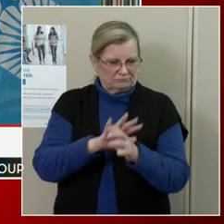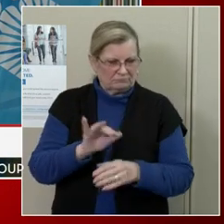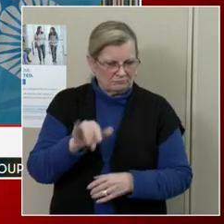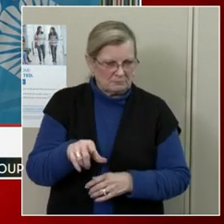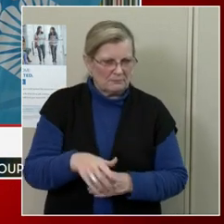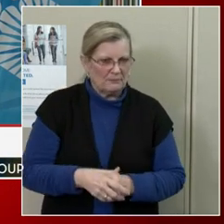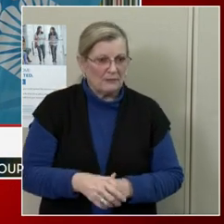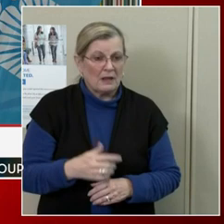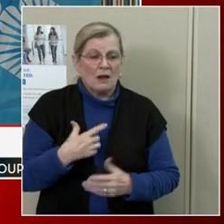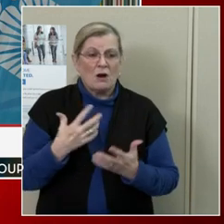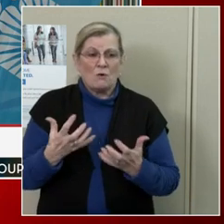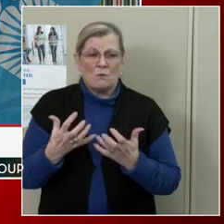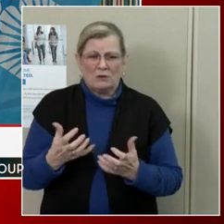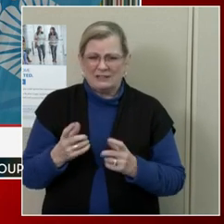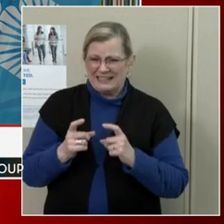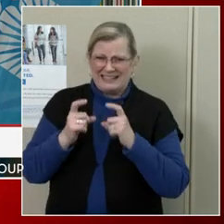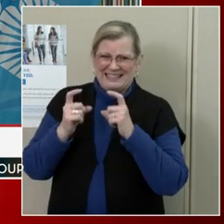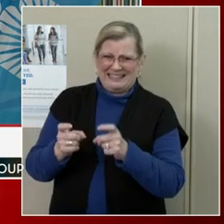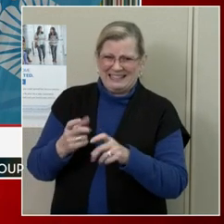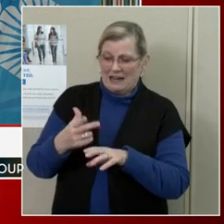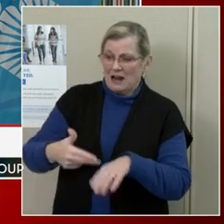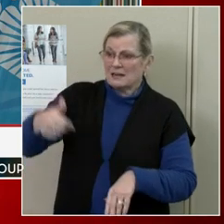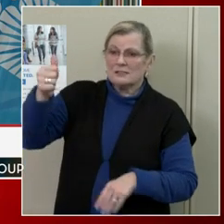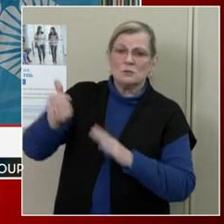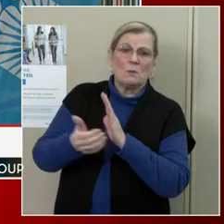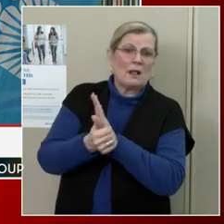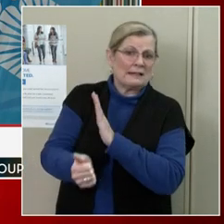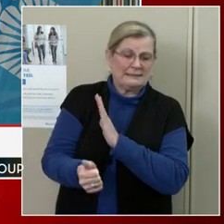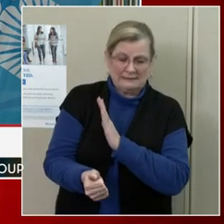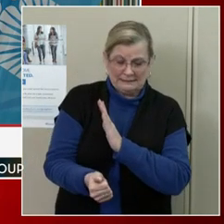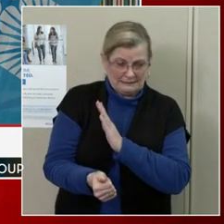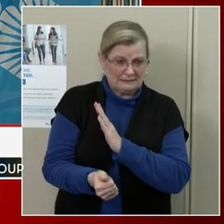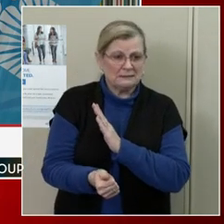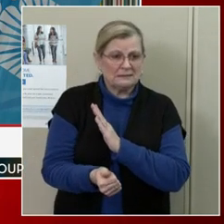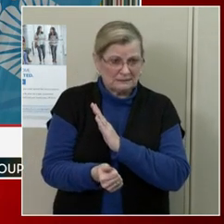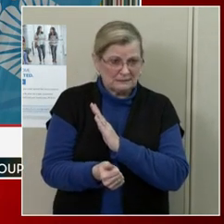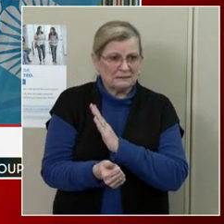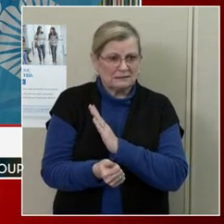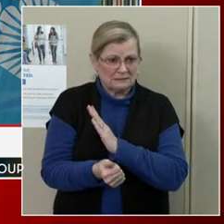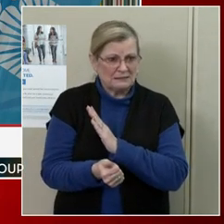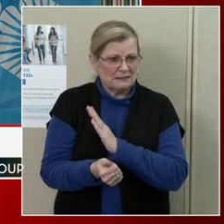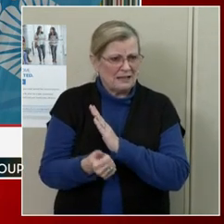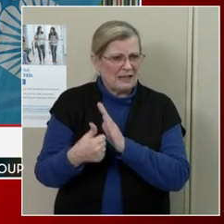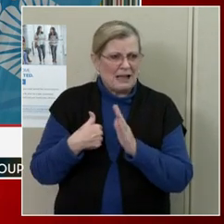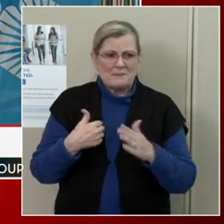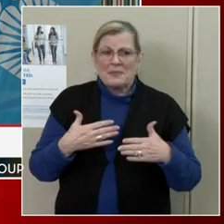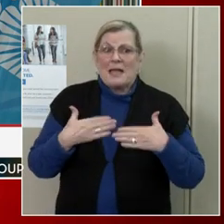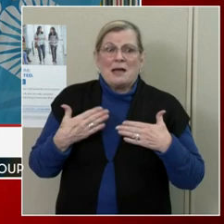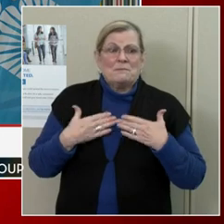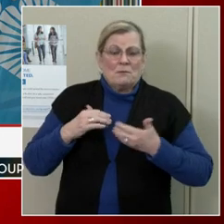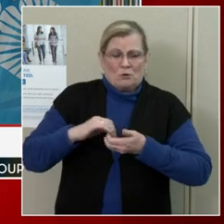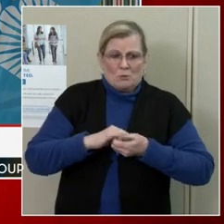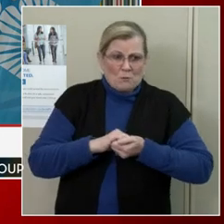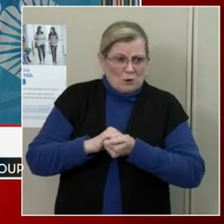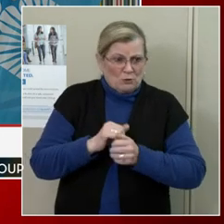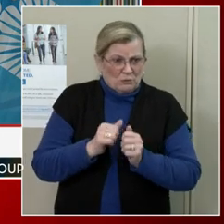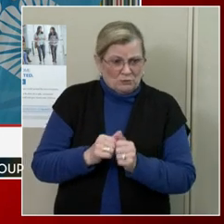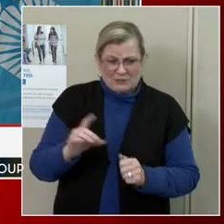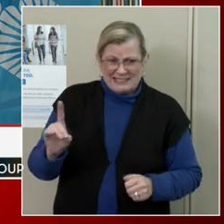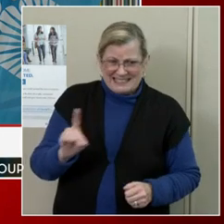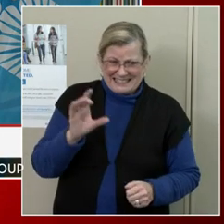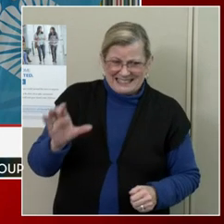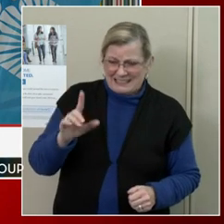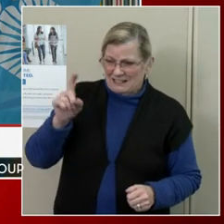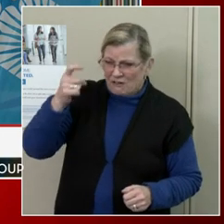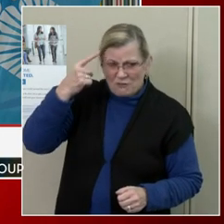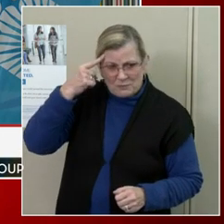care in the area. We're really honored to partner with the DC government to